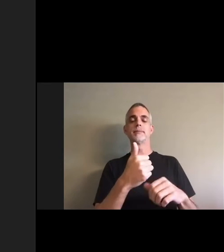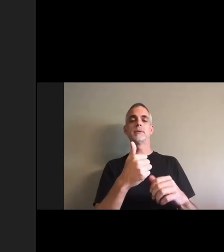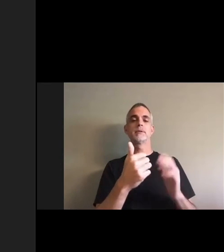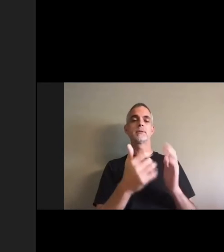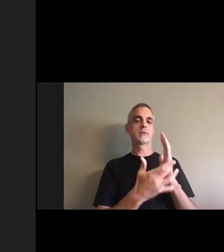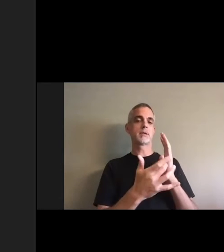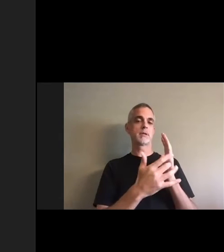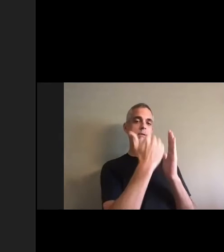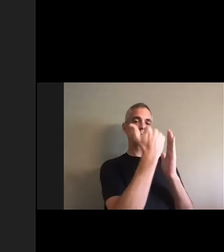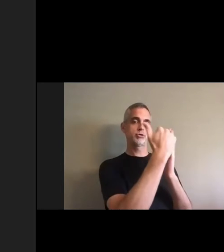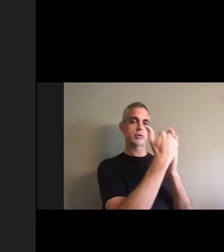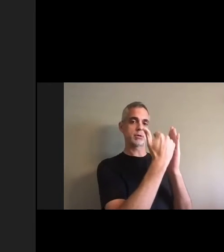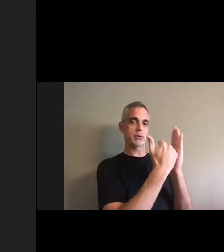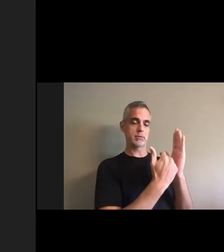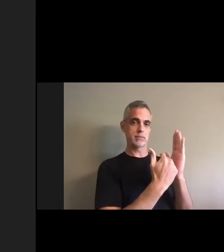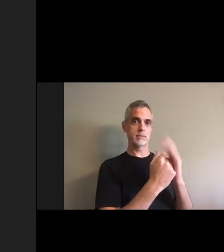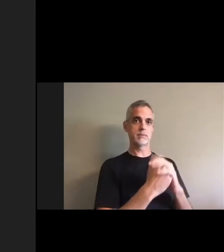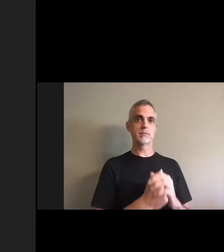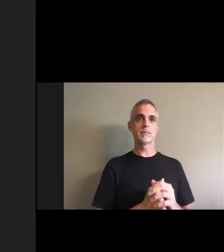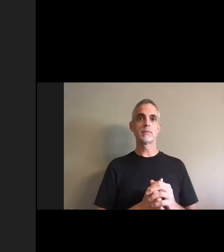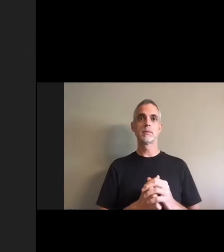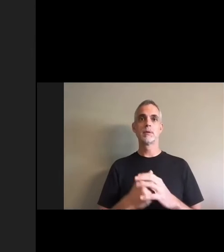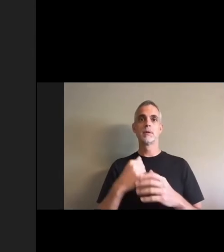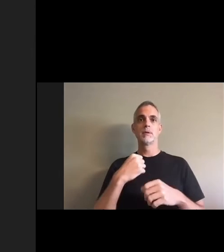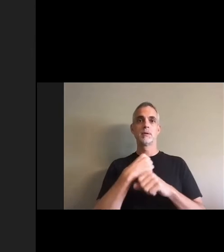you want to set up a technical checklist.